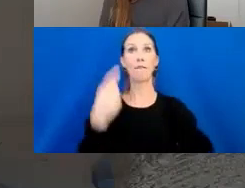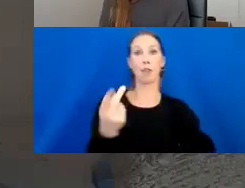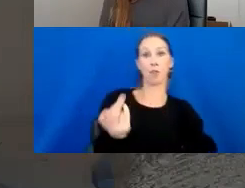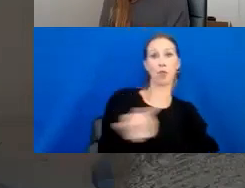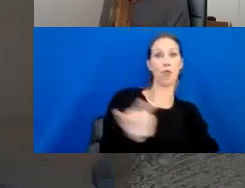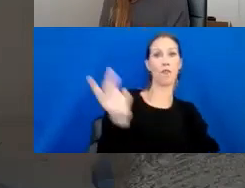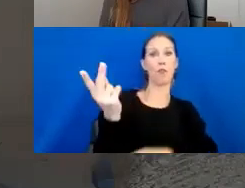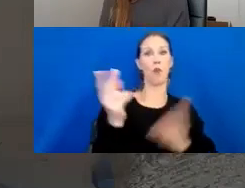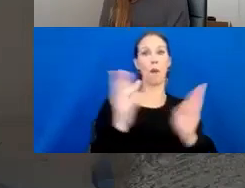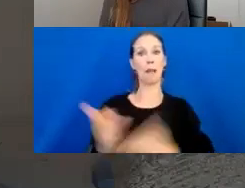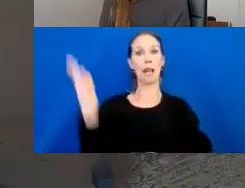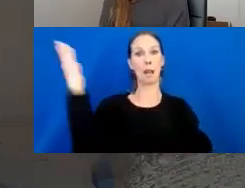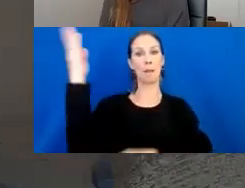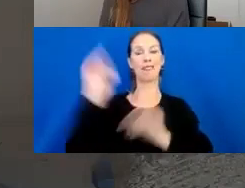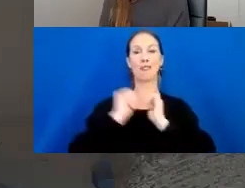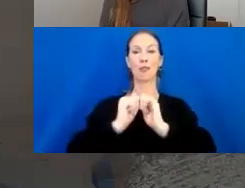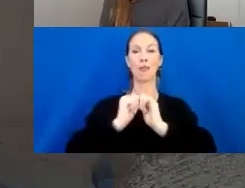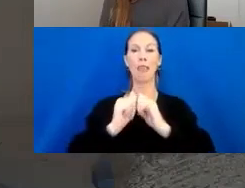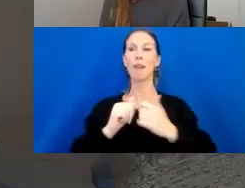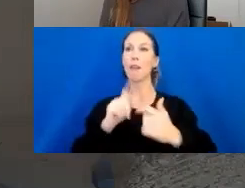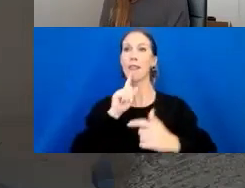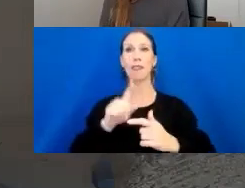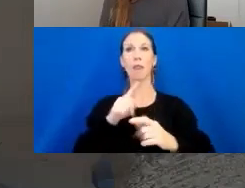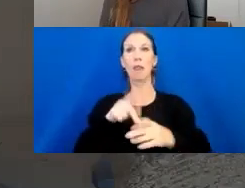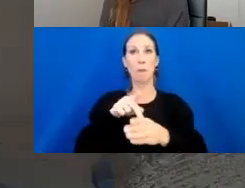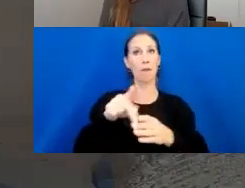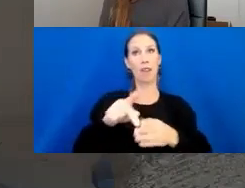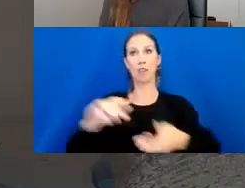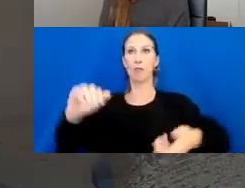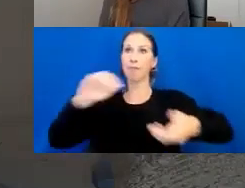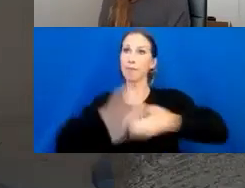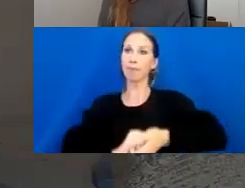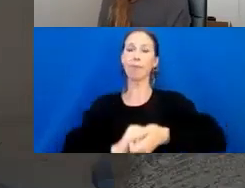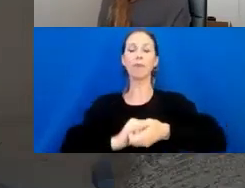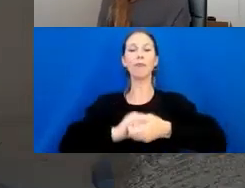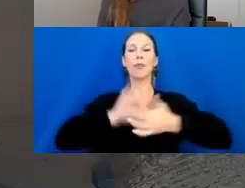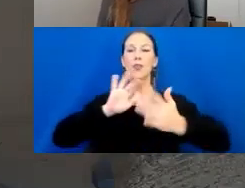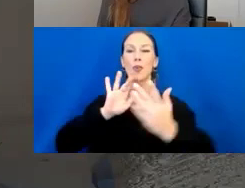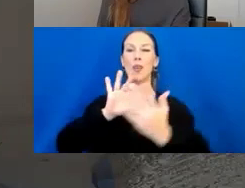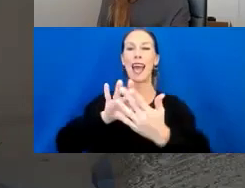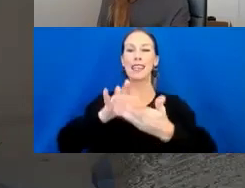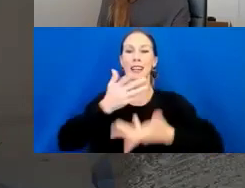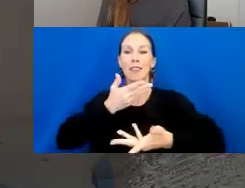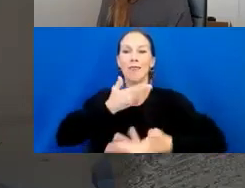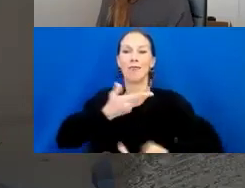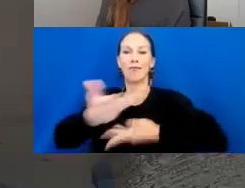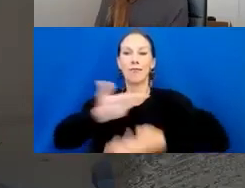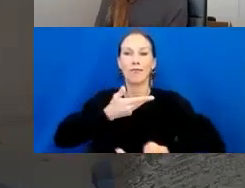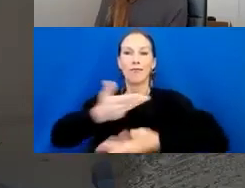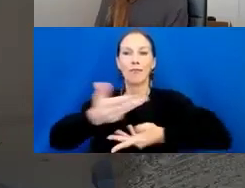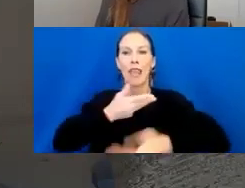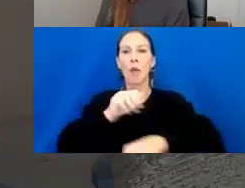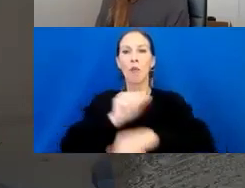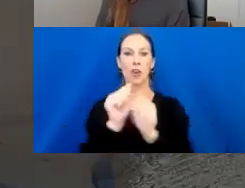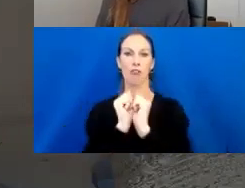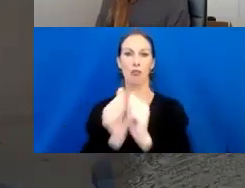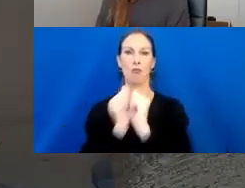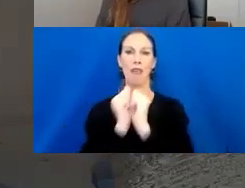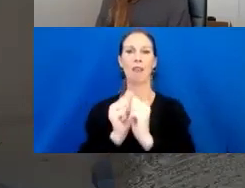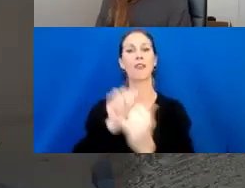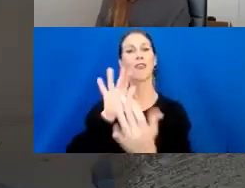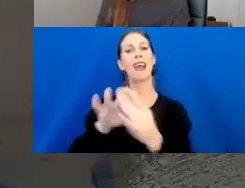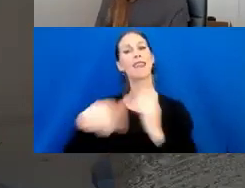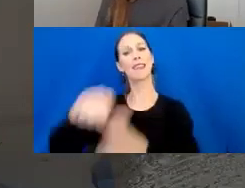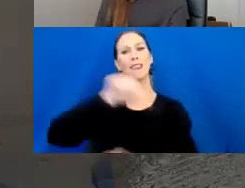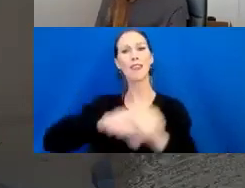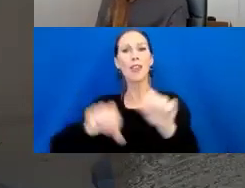of professional collective activity to reach out and contact each other. Because